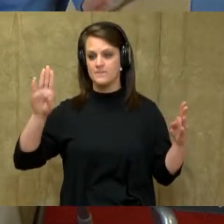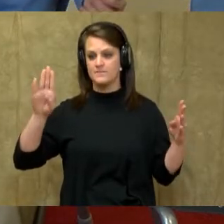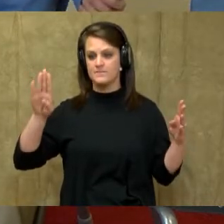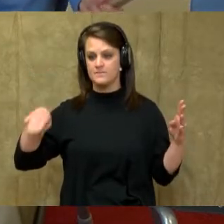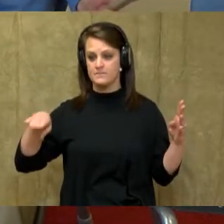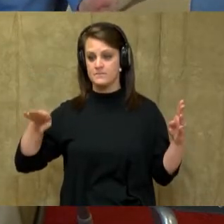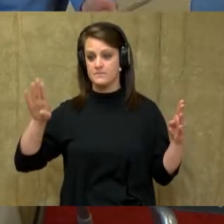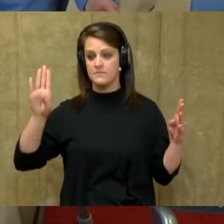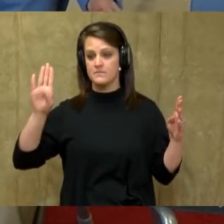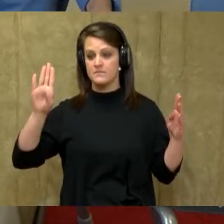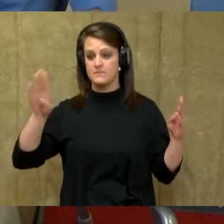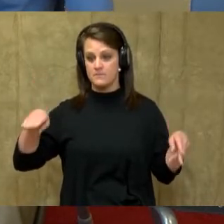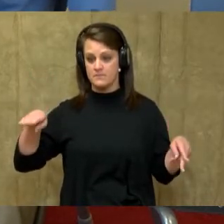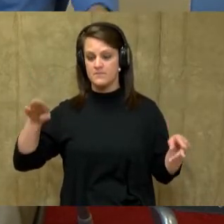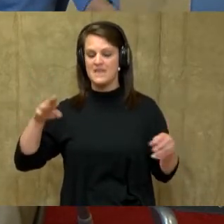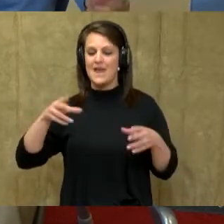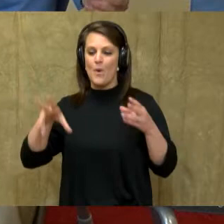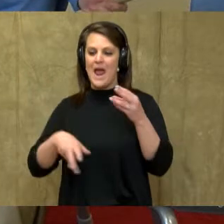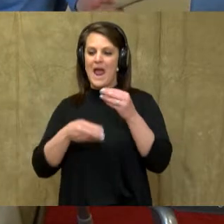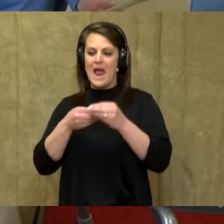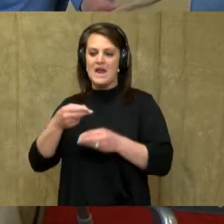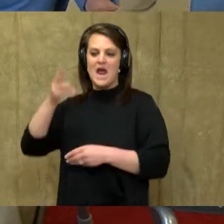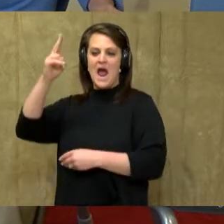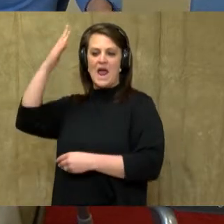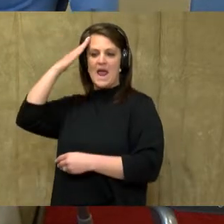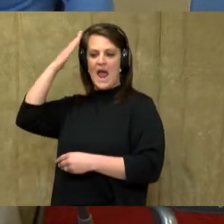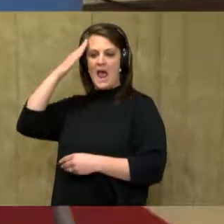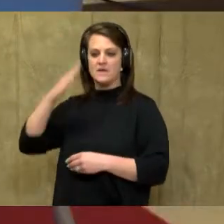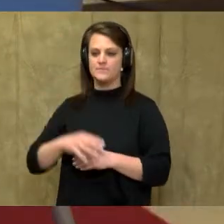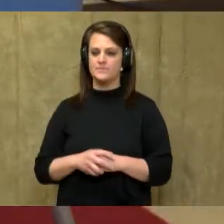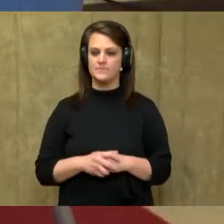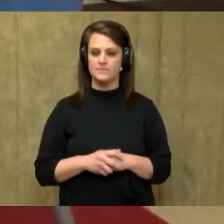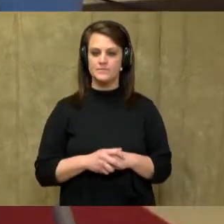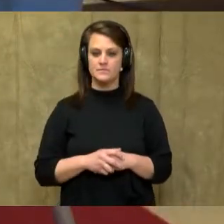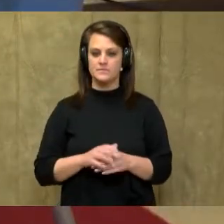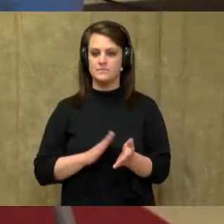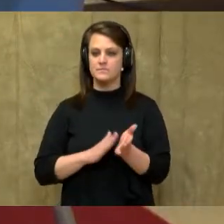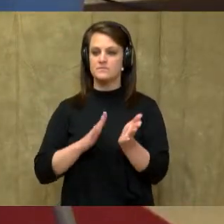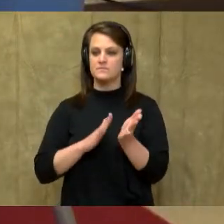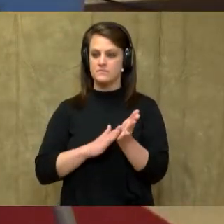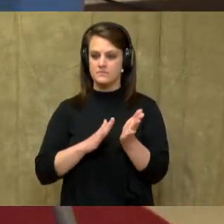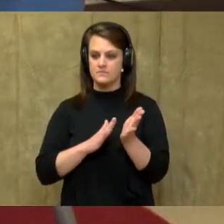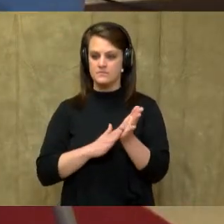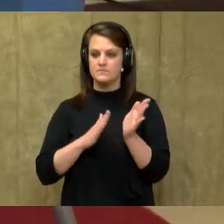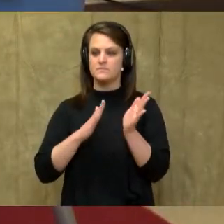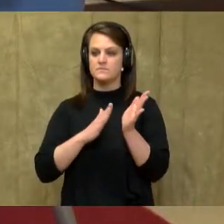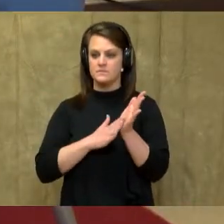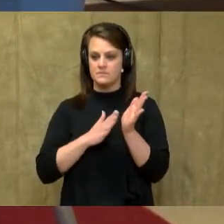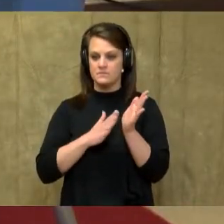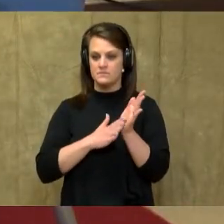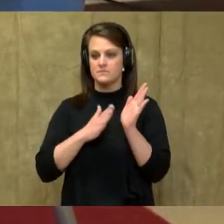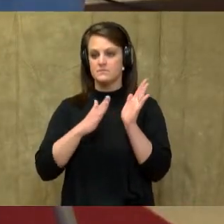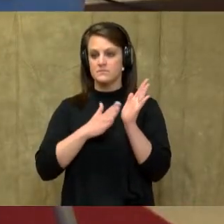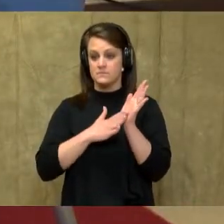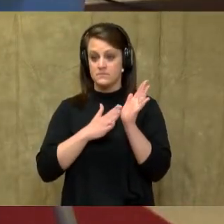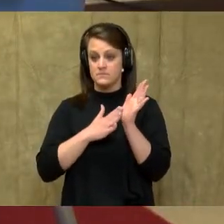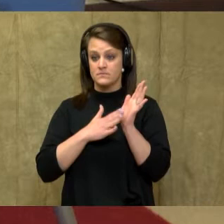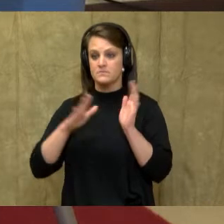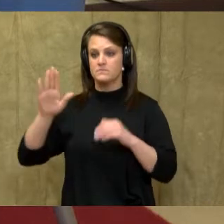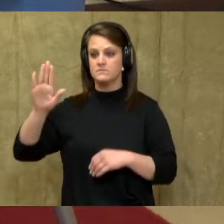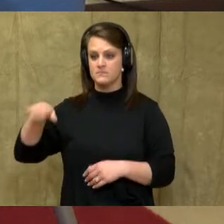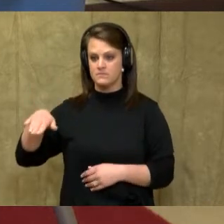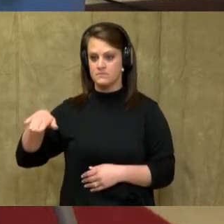4. Now we'll add our hi-hat, line 3, straight eighth notes. 1 and 2 and 3 and